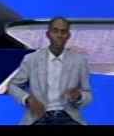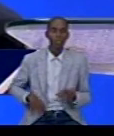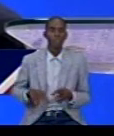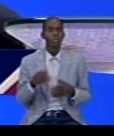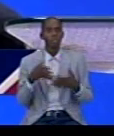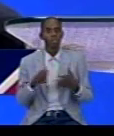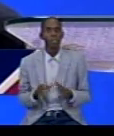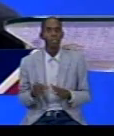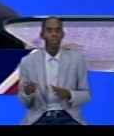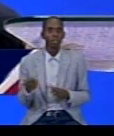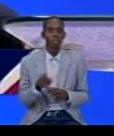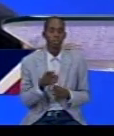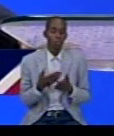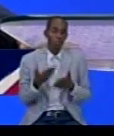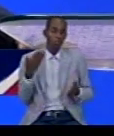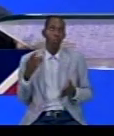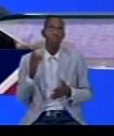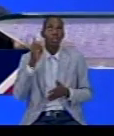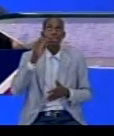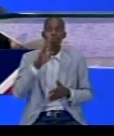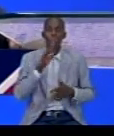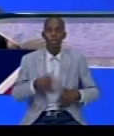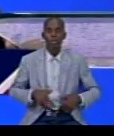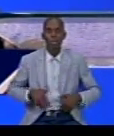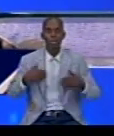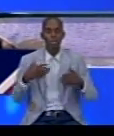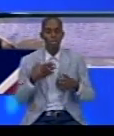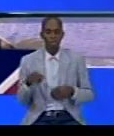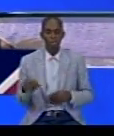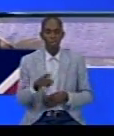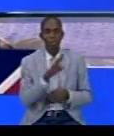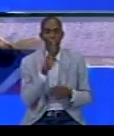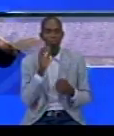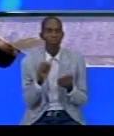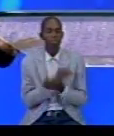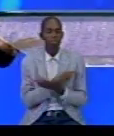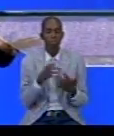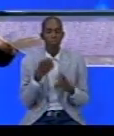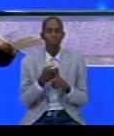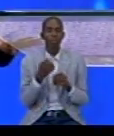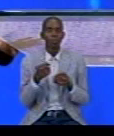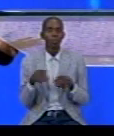lest he be angry, and ye perish from the